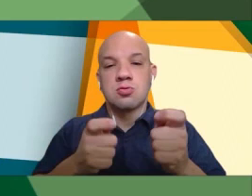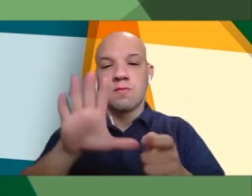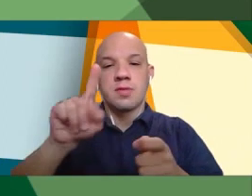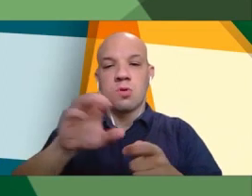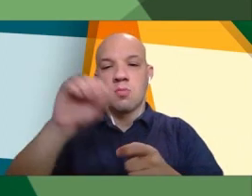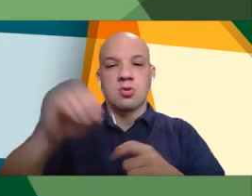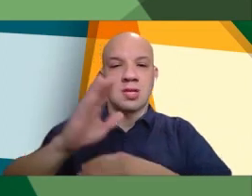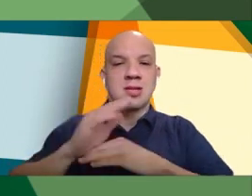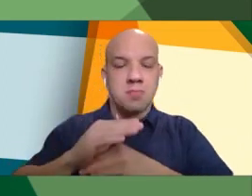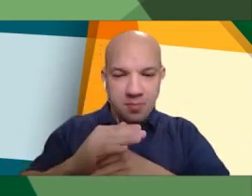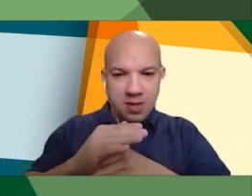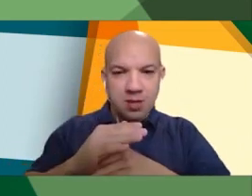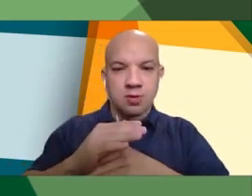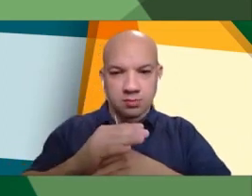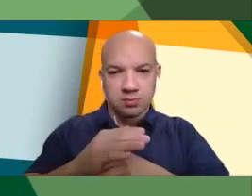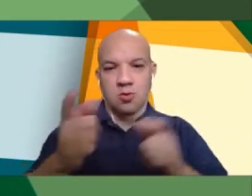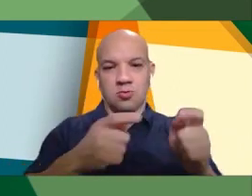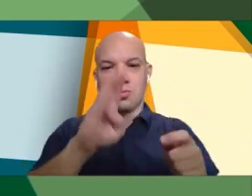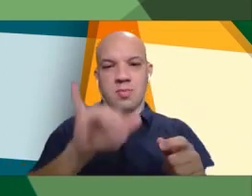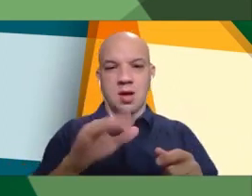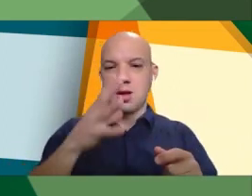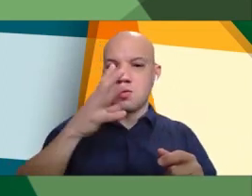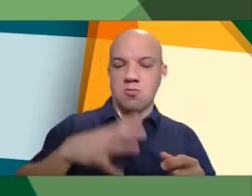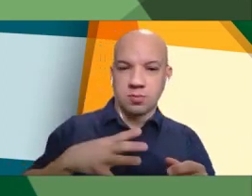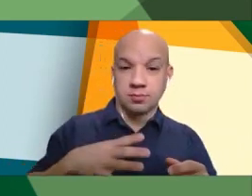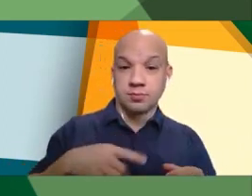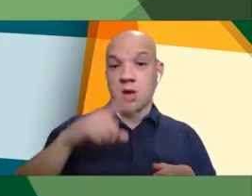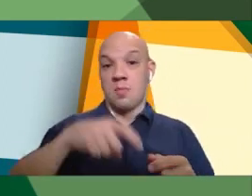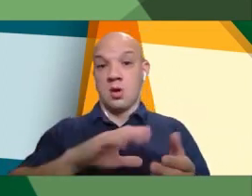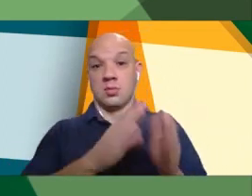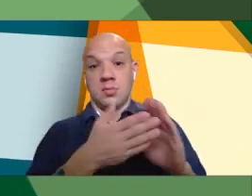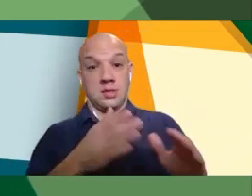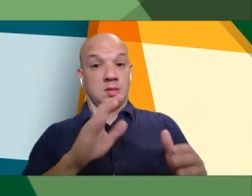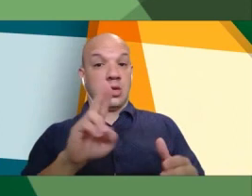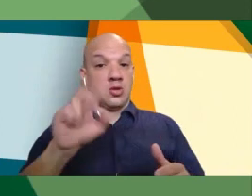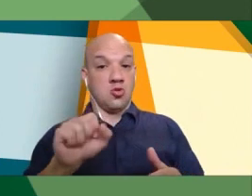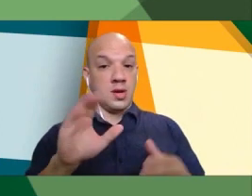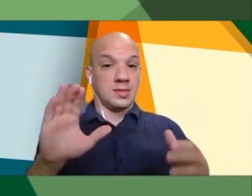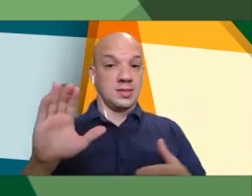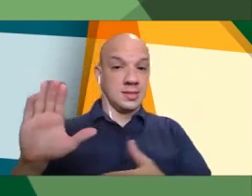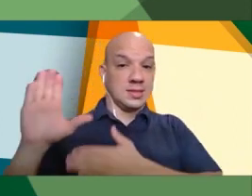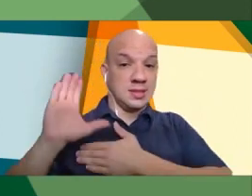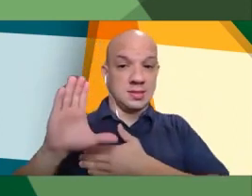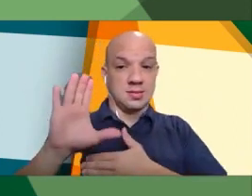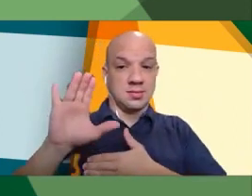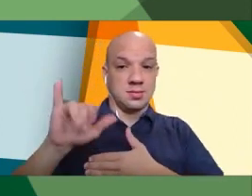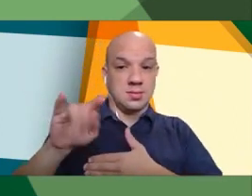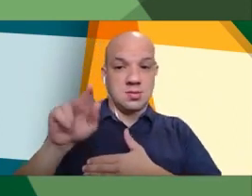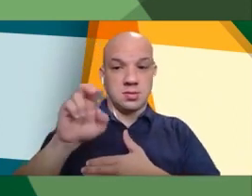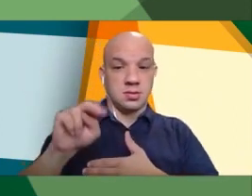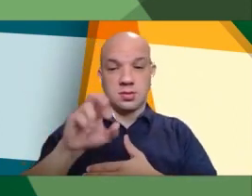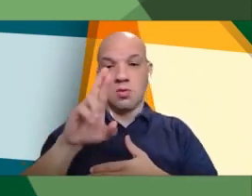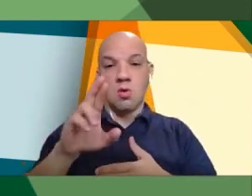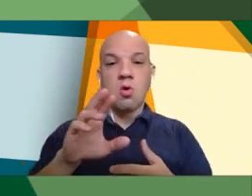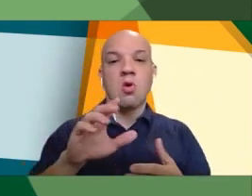or legal resident aliens whose business formation and principal place of business are in the U.S. or its